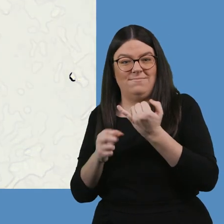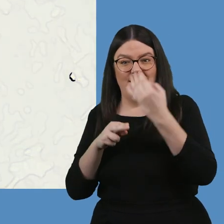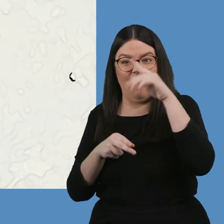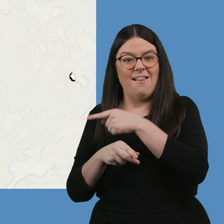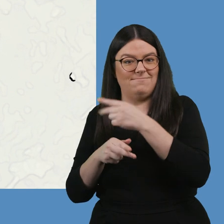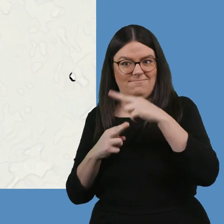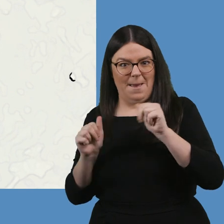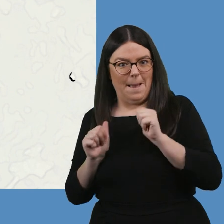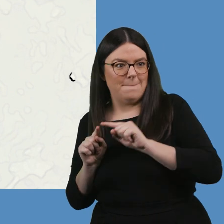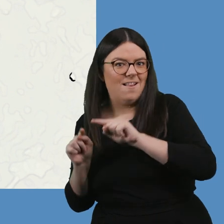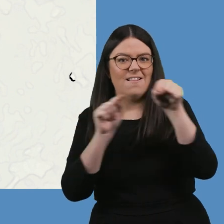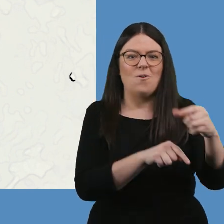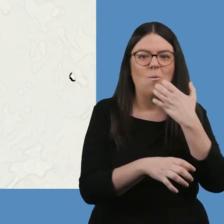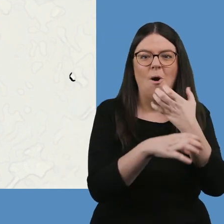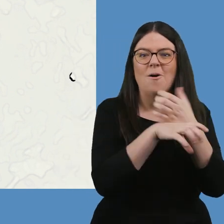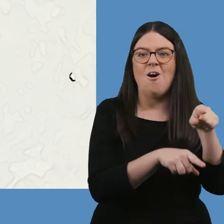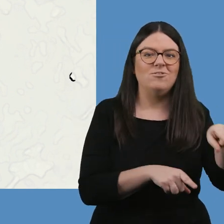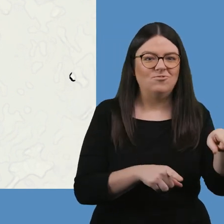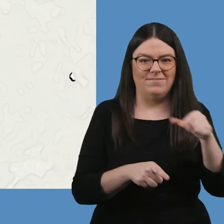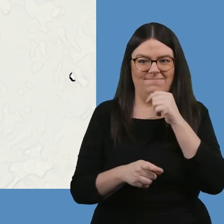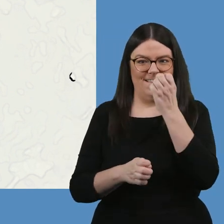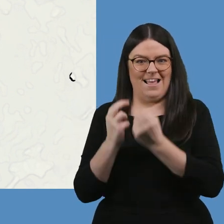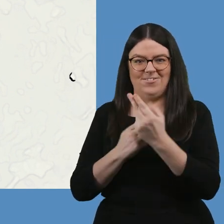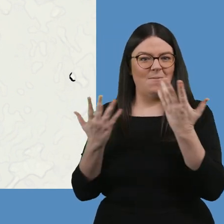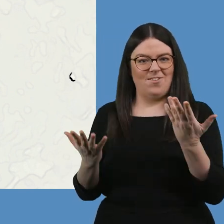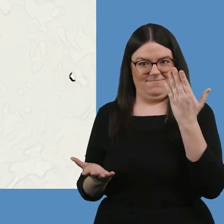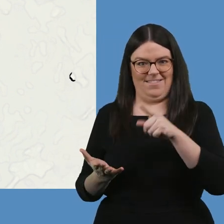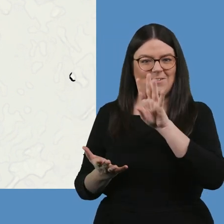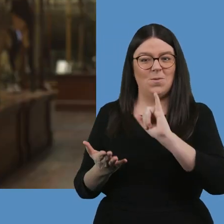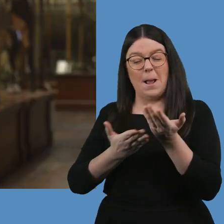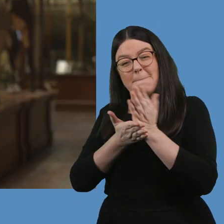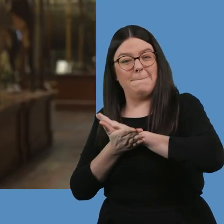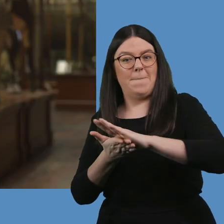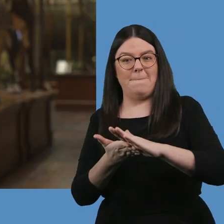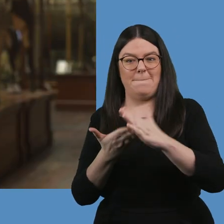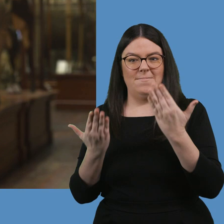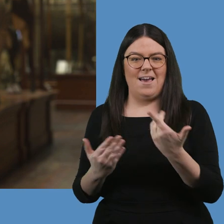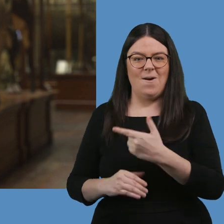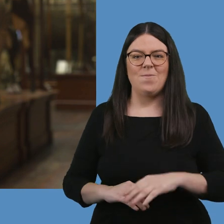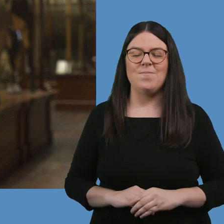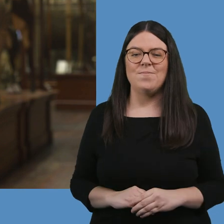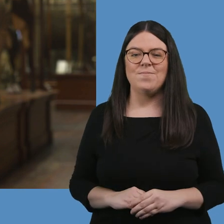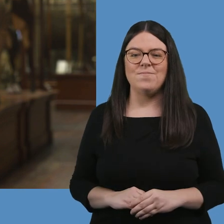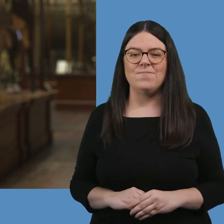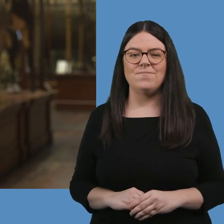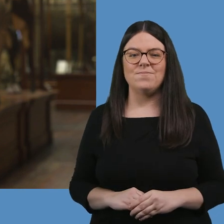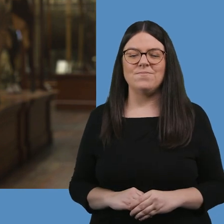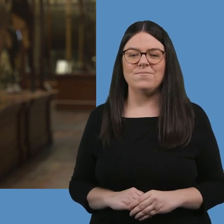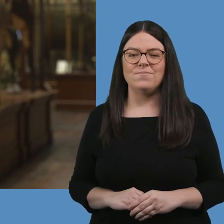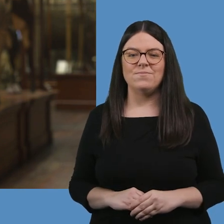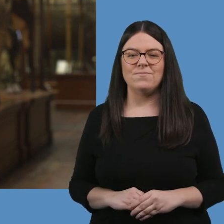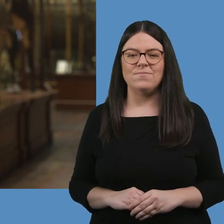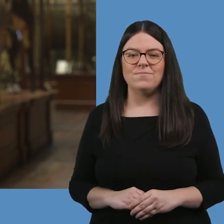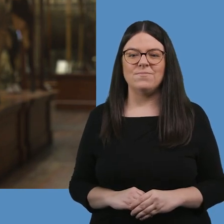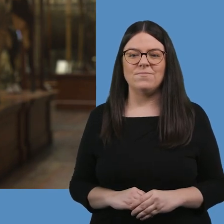Ireland and were unable to move back to warmer parts of Europe this is how many of these animals became